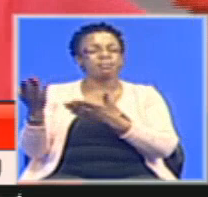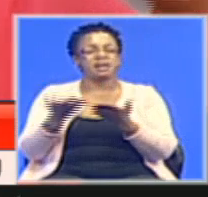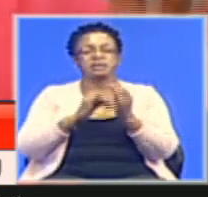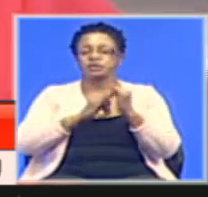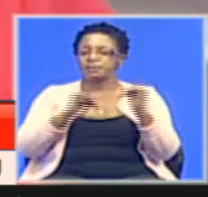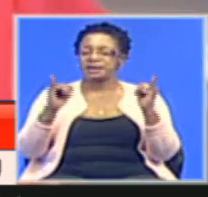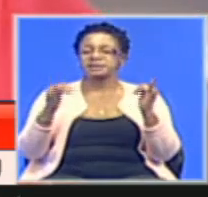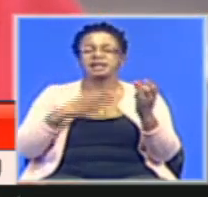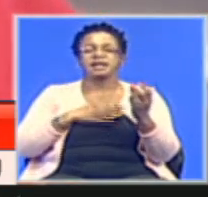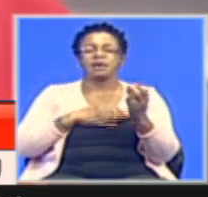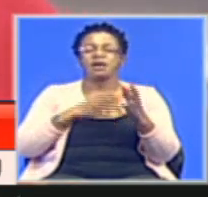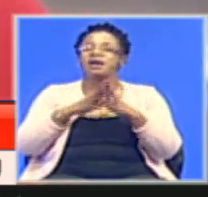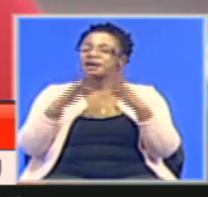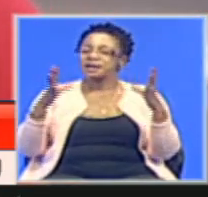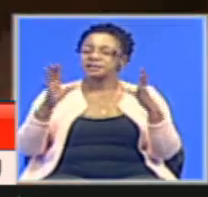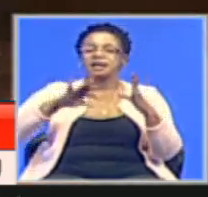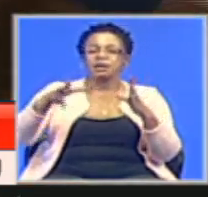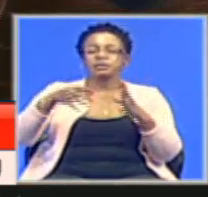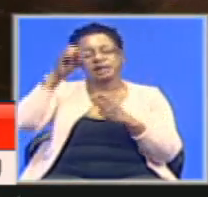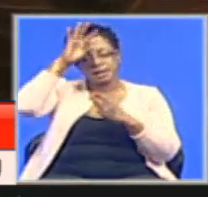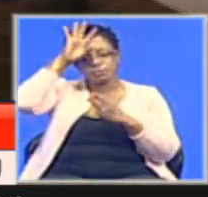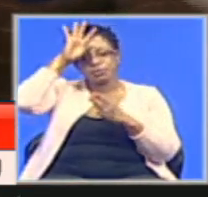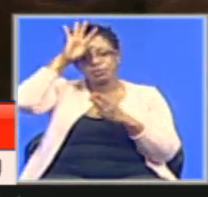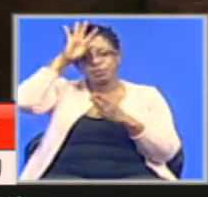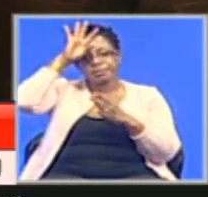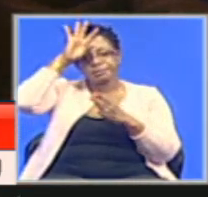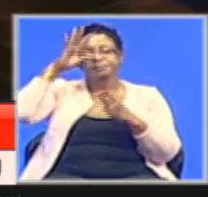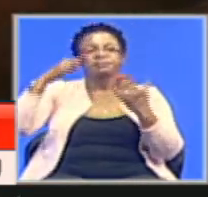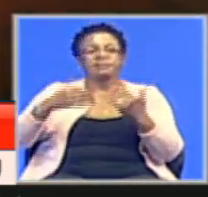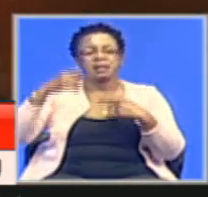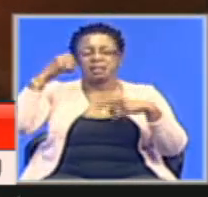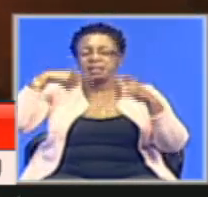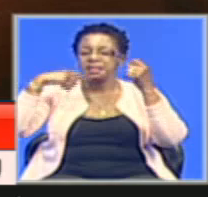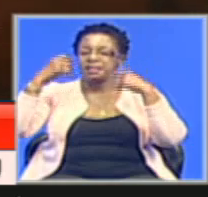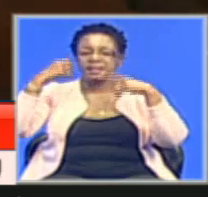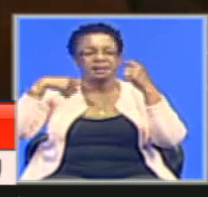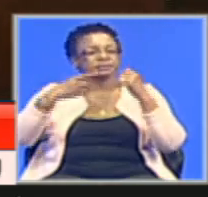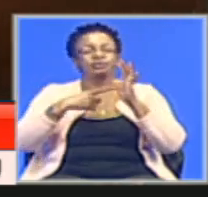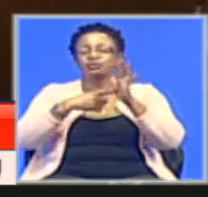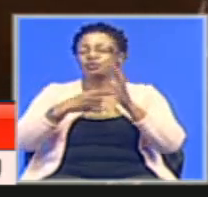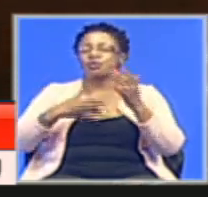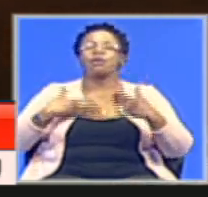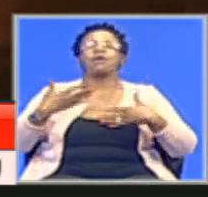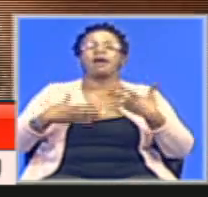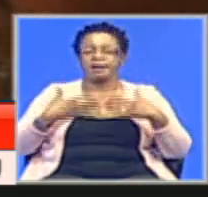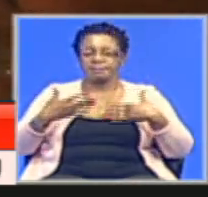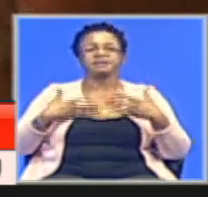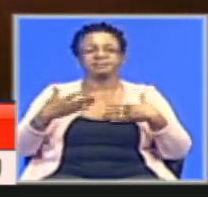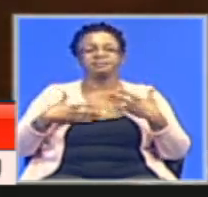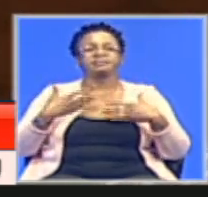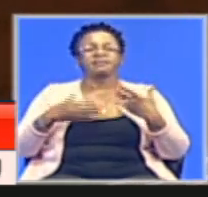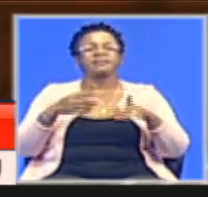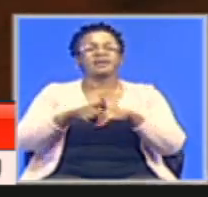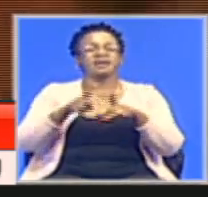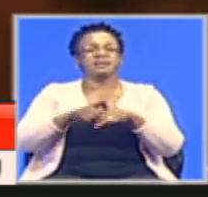our great county of Kiambu. Babayao's tears this morning, revealing his joy at finally ascending to a seat that he